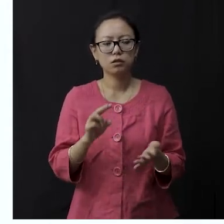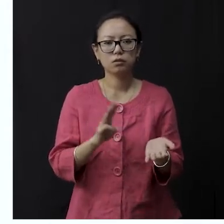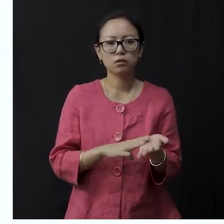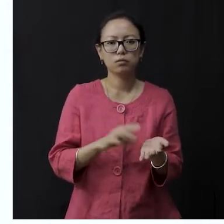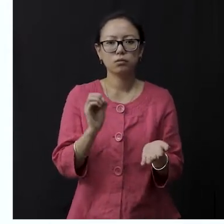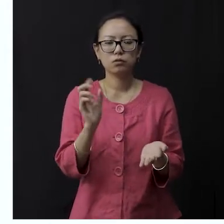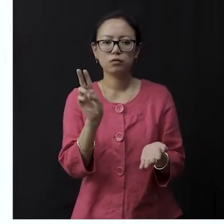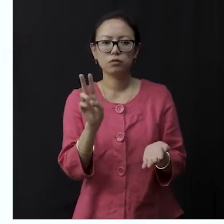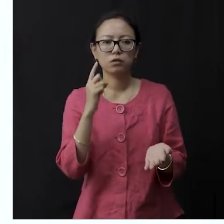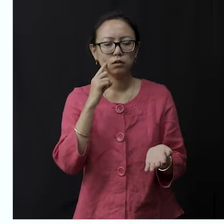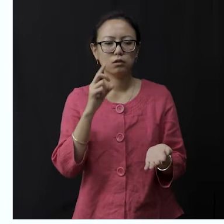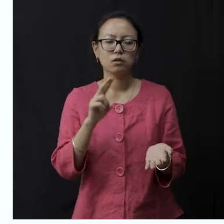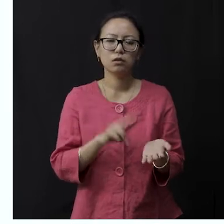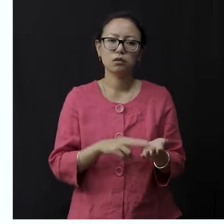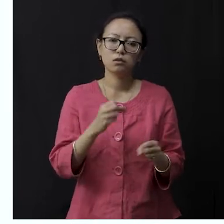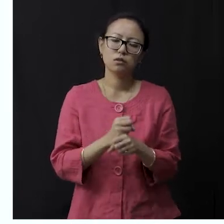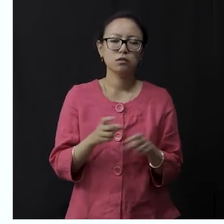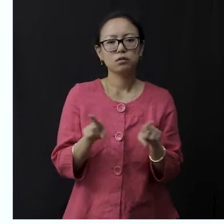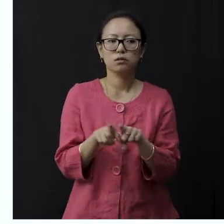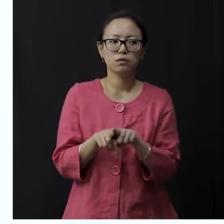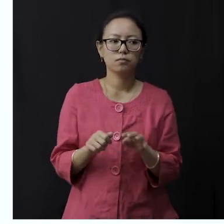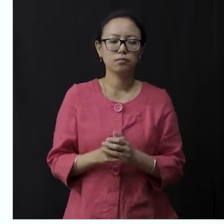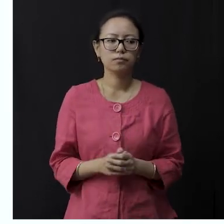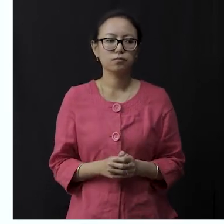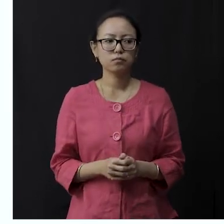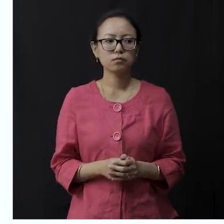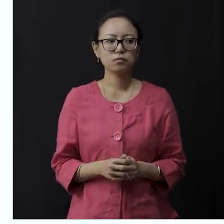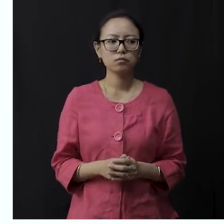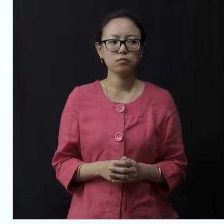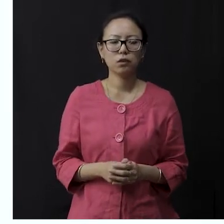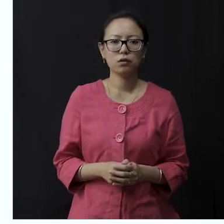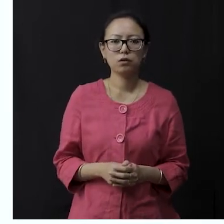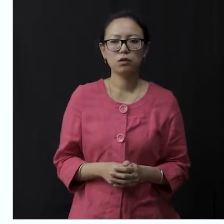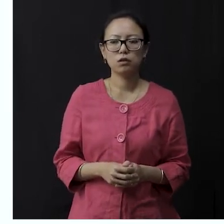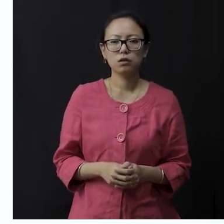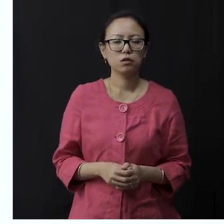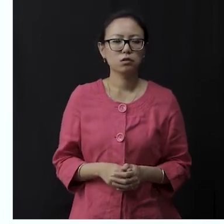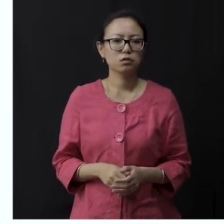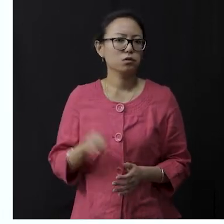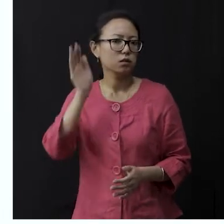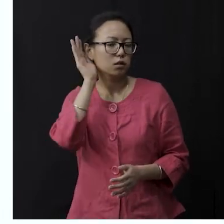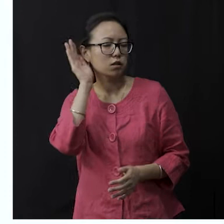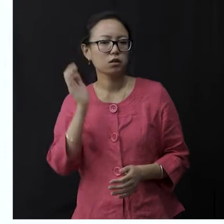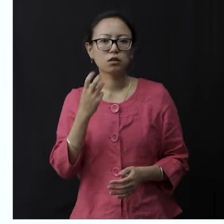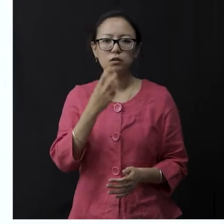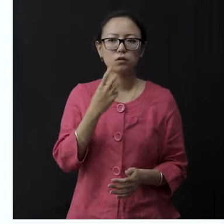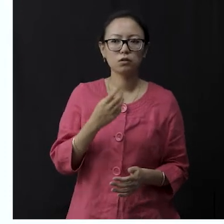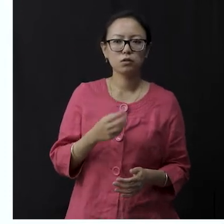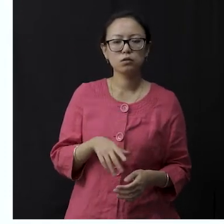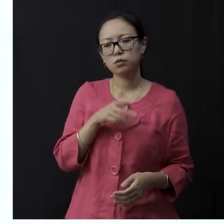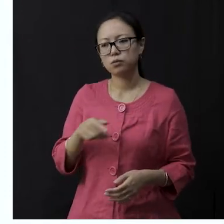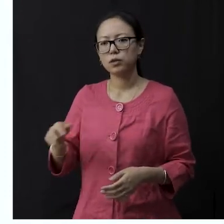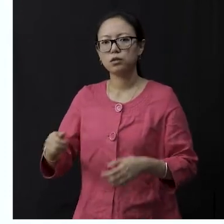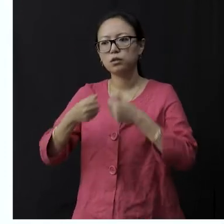So, but nothing there was a moving. That means there was nothing outside that was moving when the